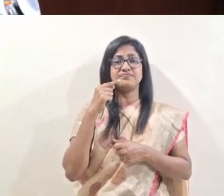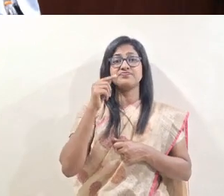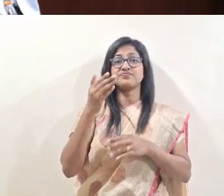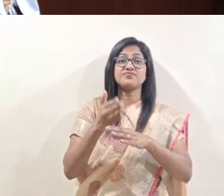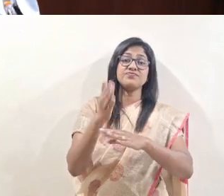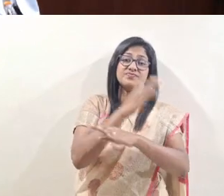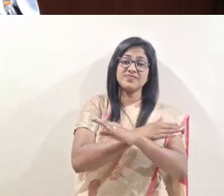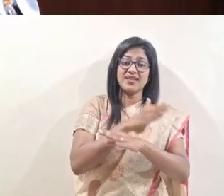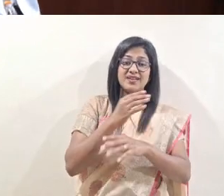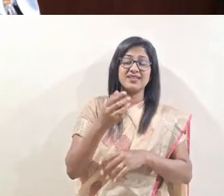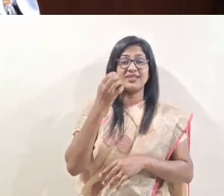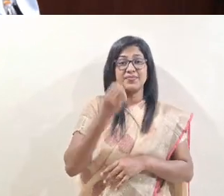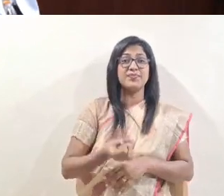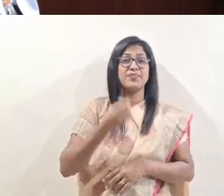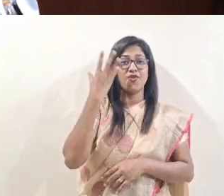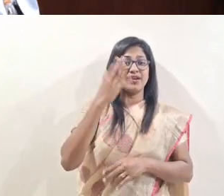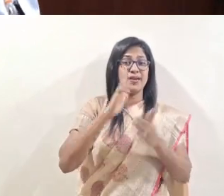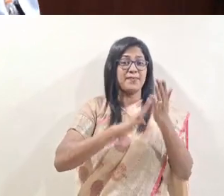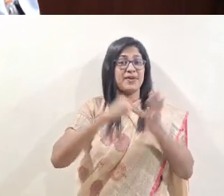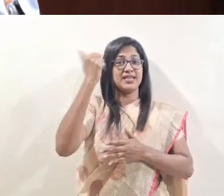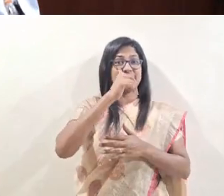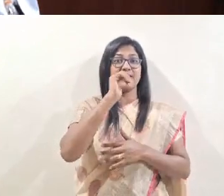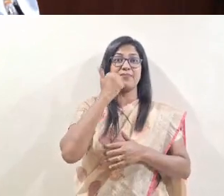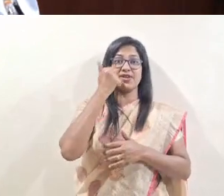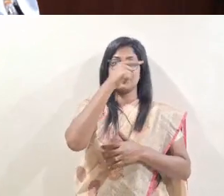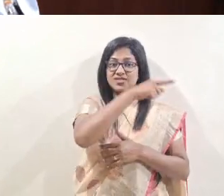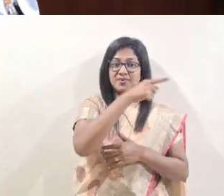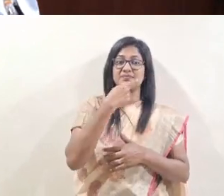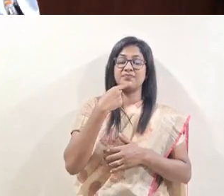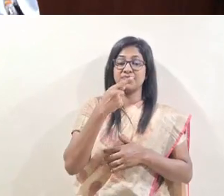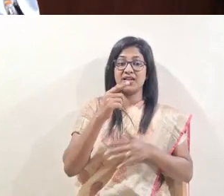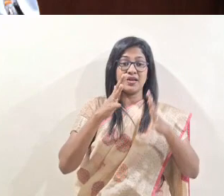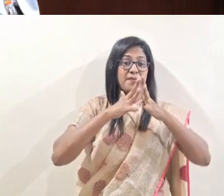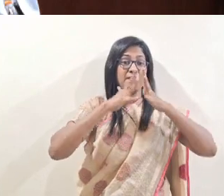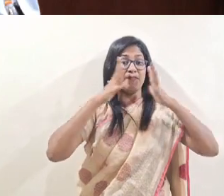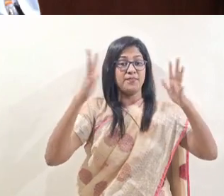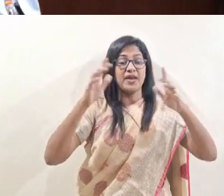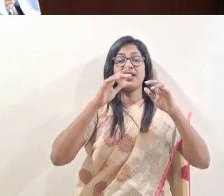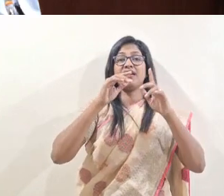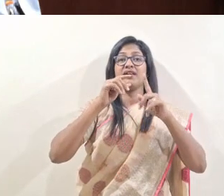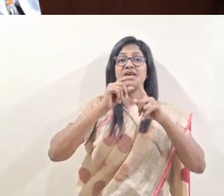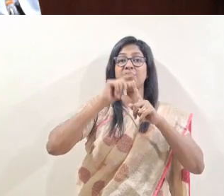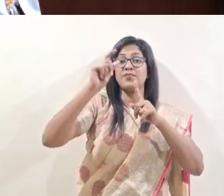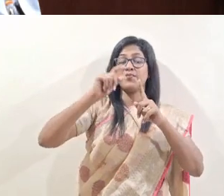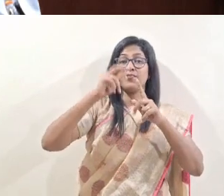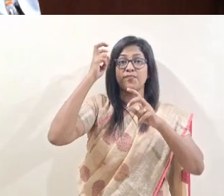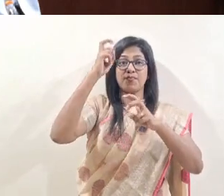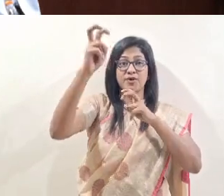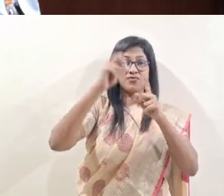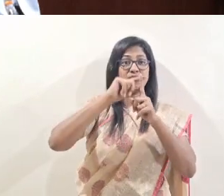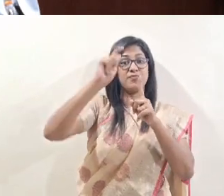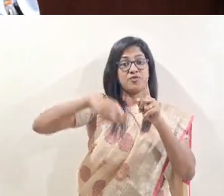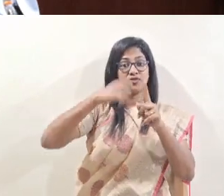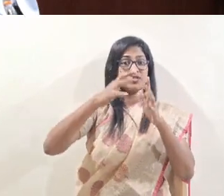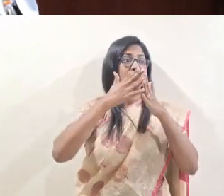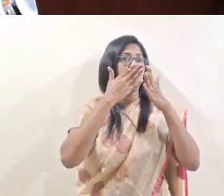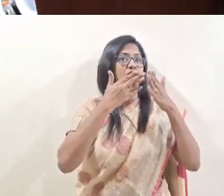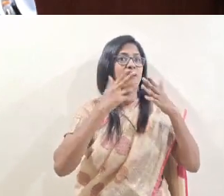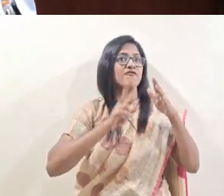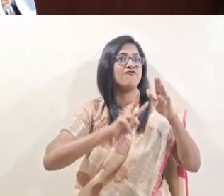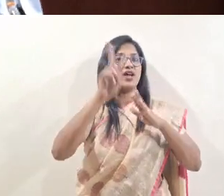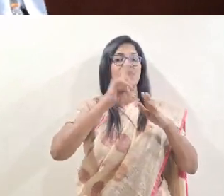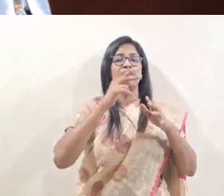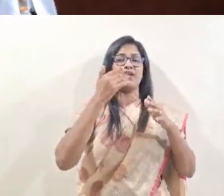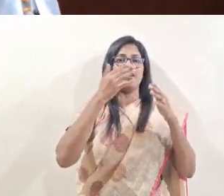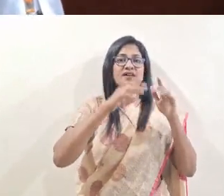earlier in the morning, Minister Puri was saying that a larger number of metro projects are now becoming viable, more and more viable.